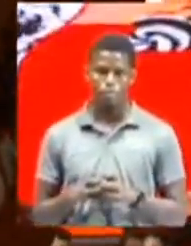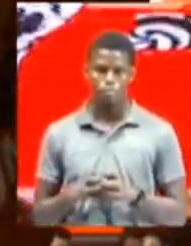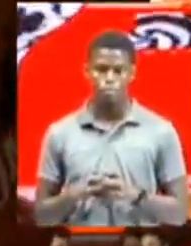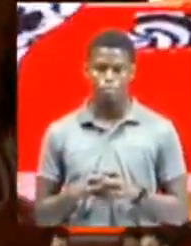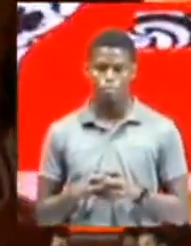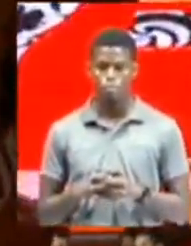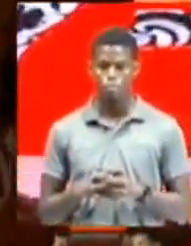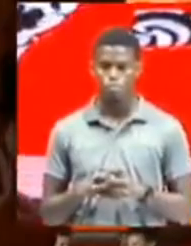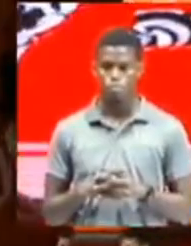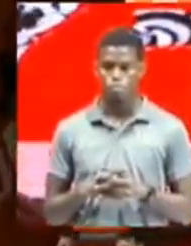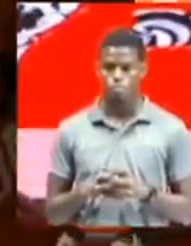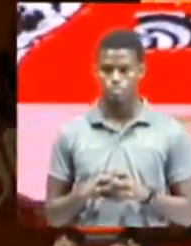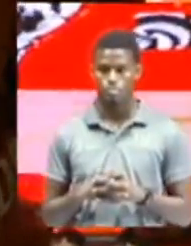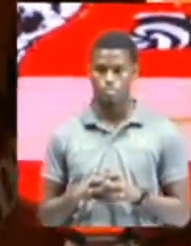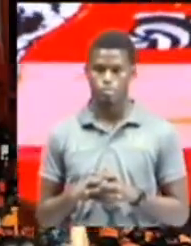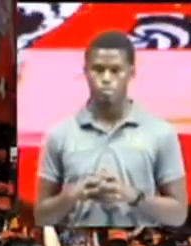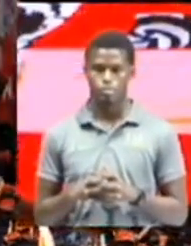What is happening?